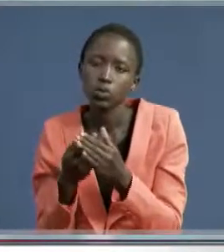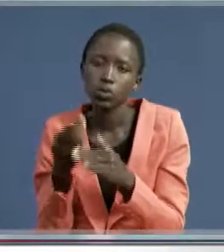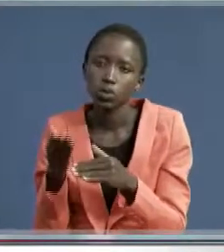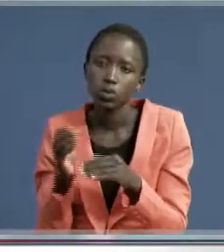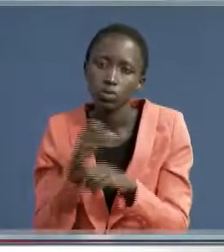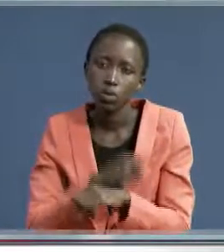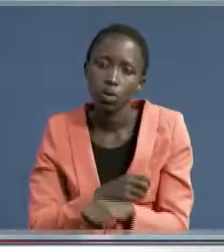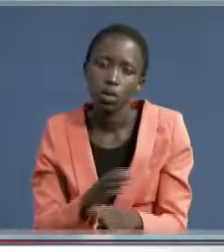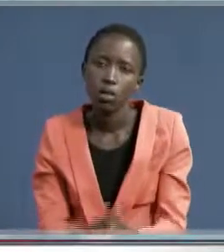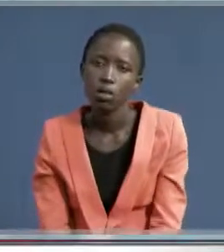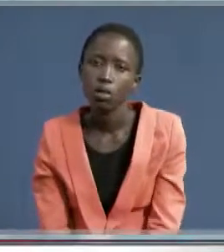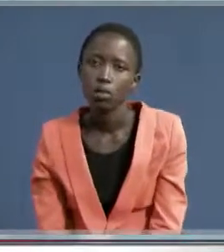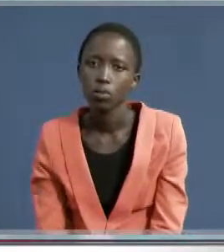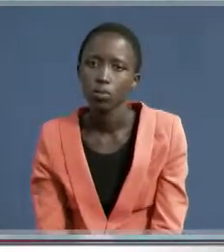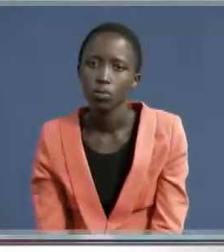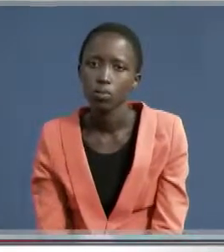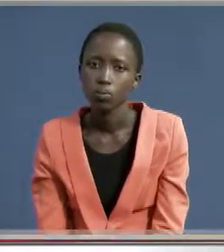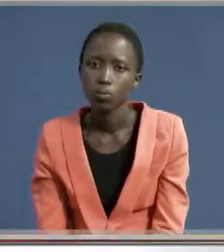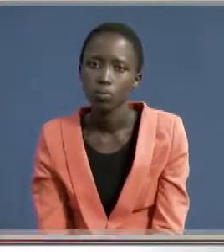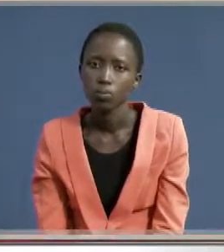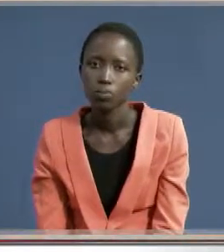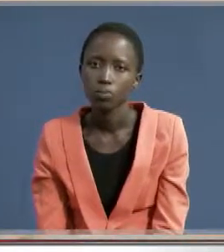school.